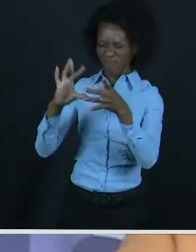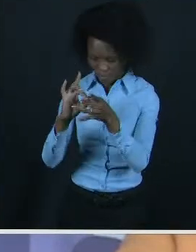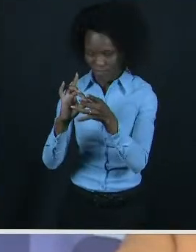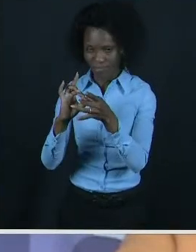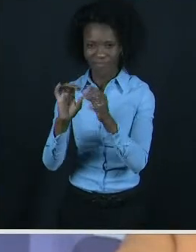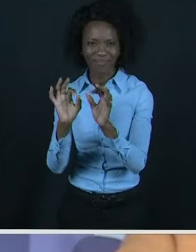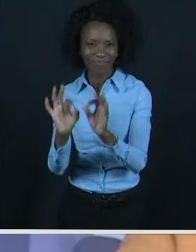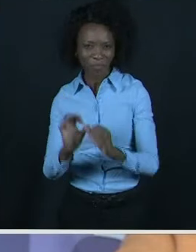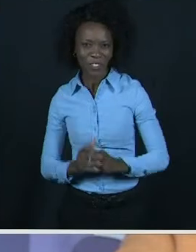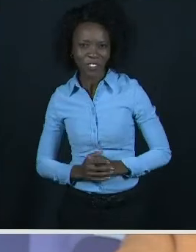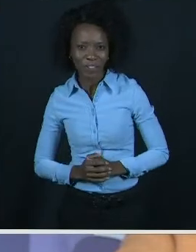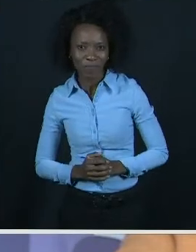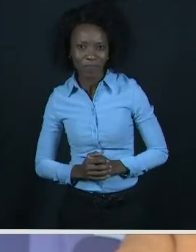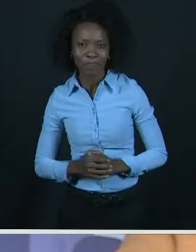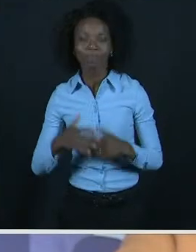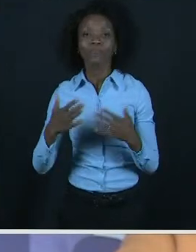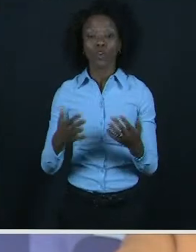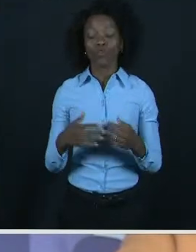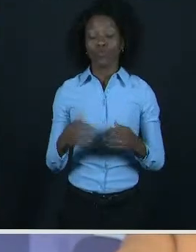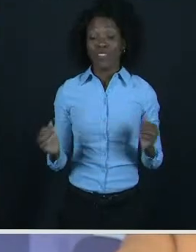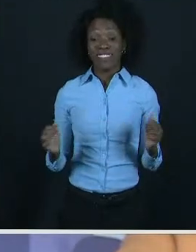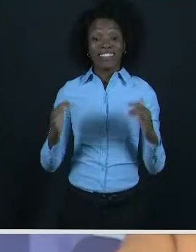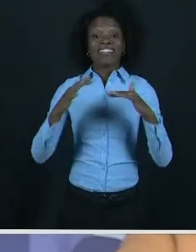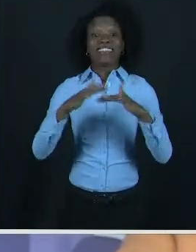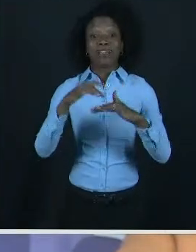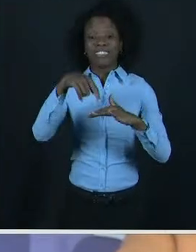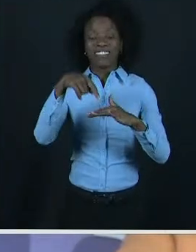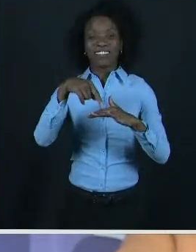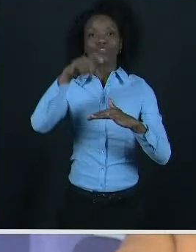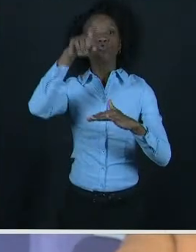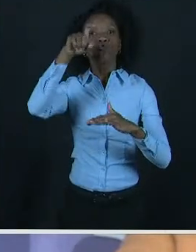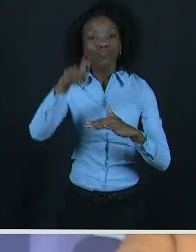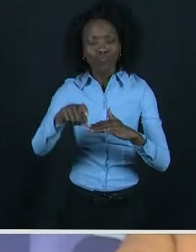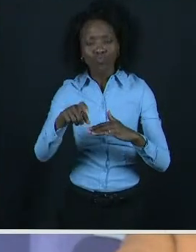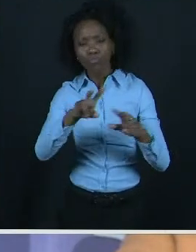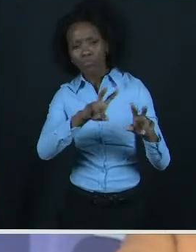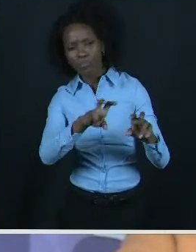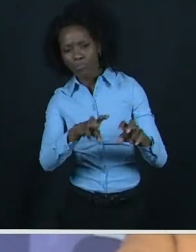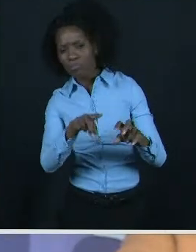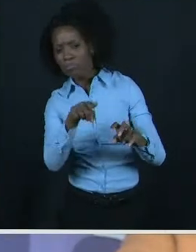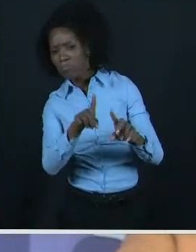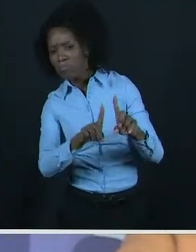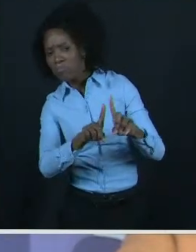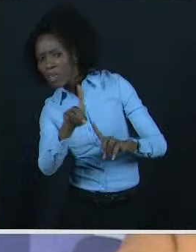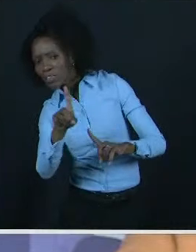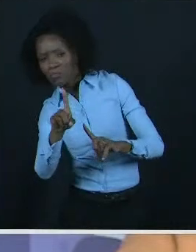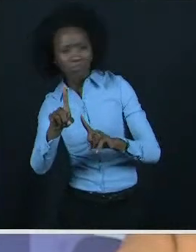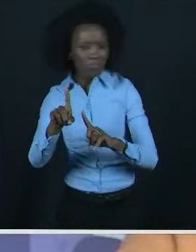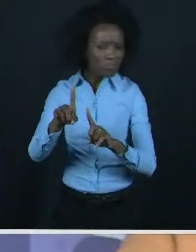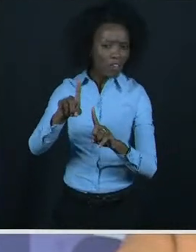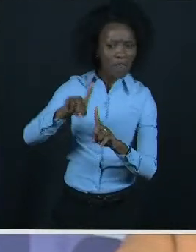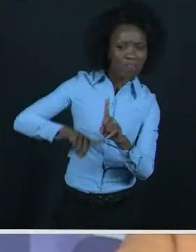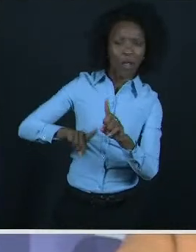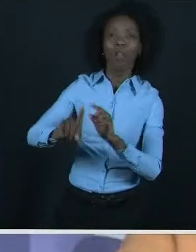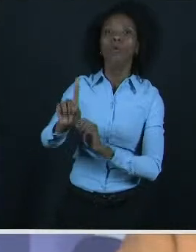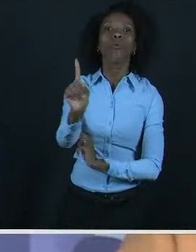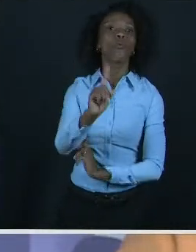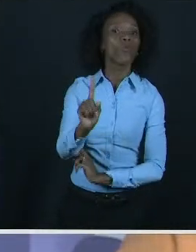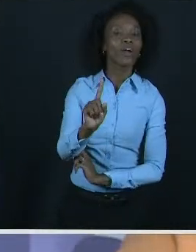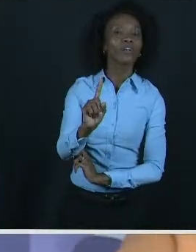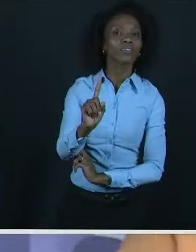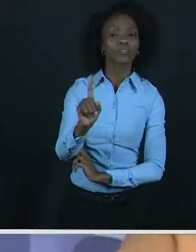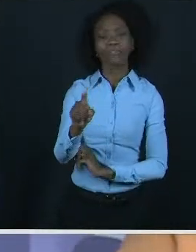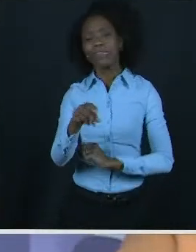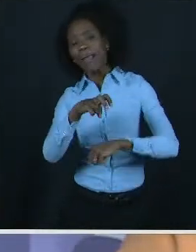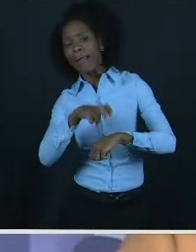The summit must look at what is working and what is not working, and what